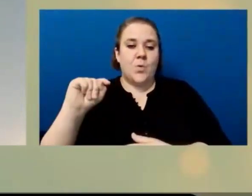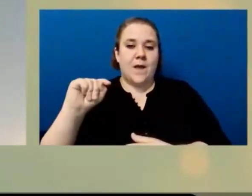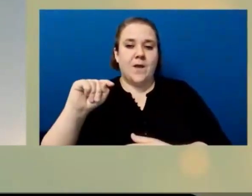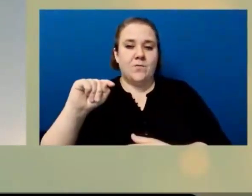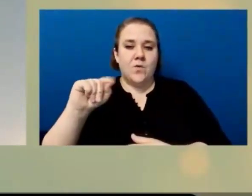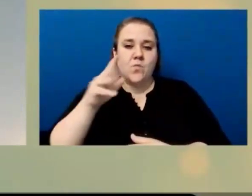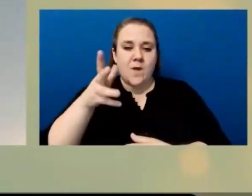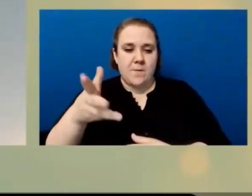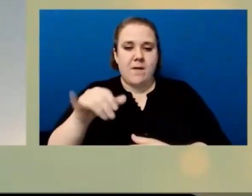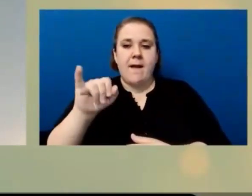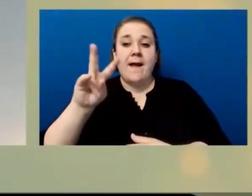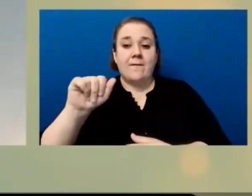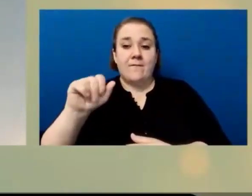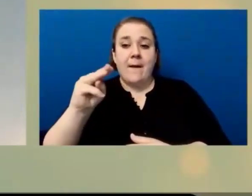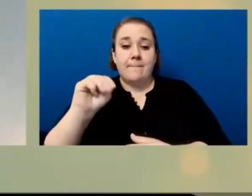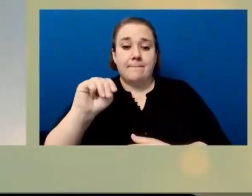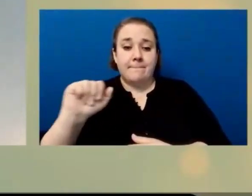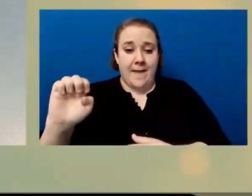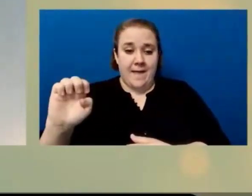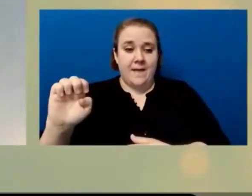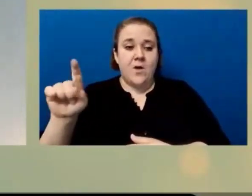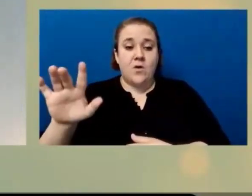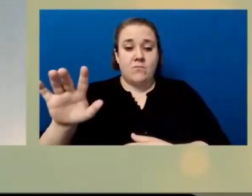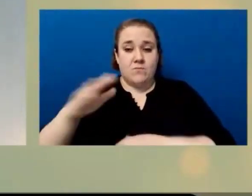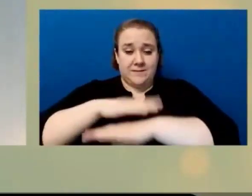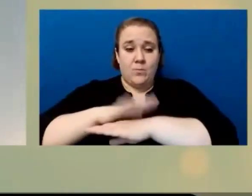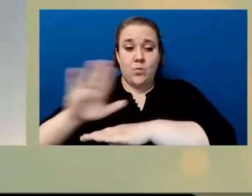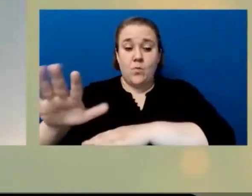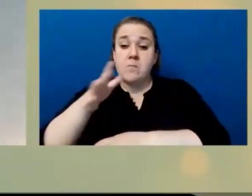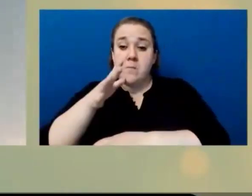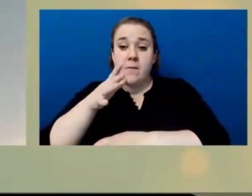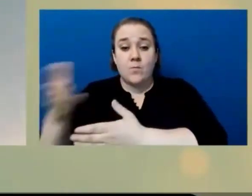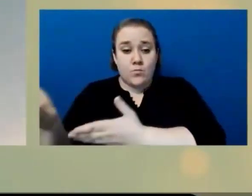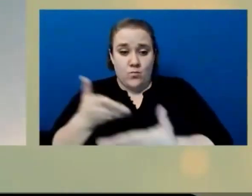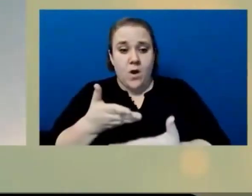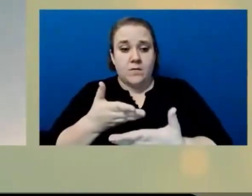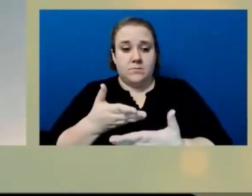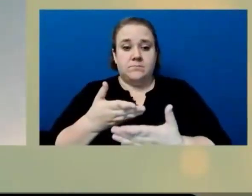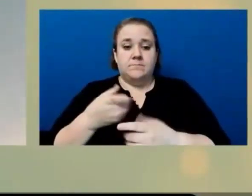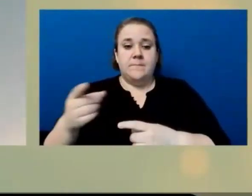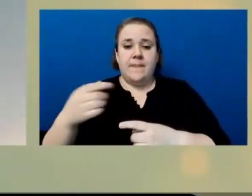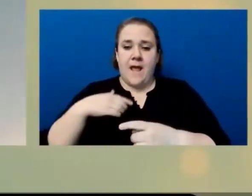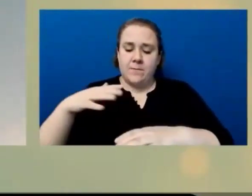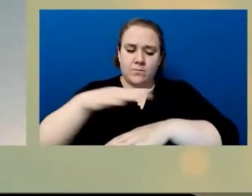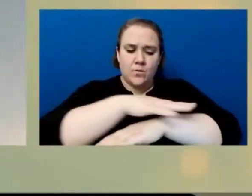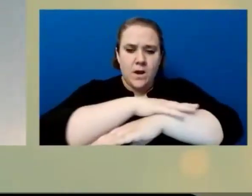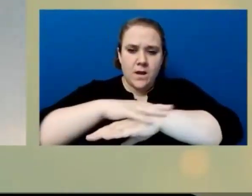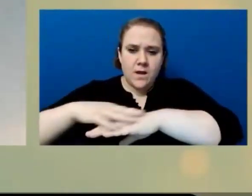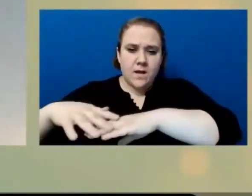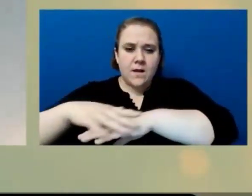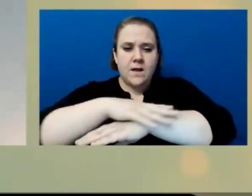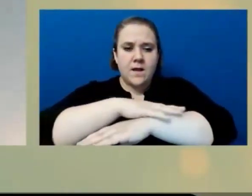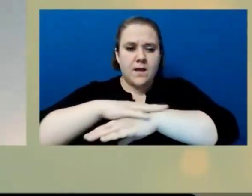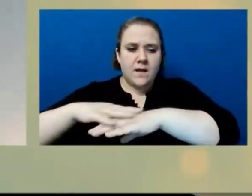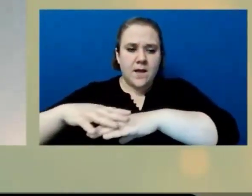9. We sit packing away blankets whose edges she neatly crochets by feel, her beloved